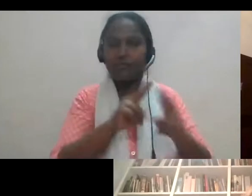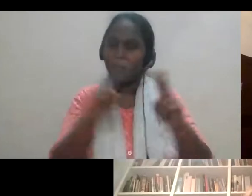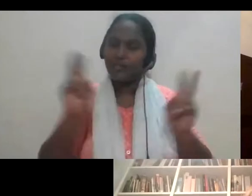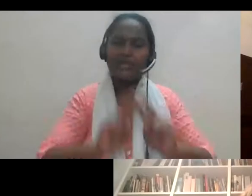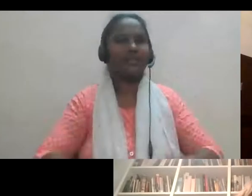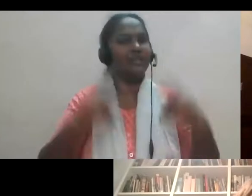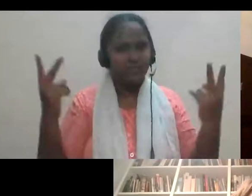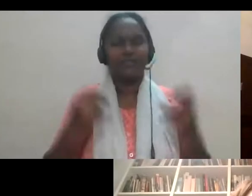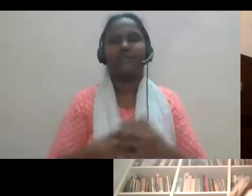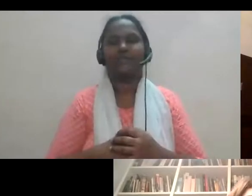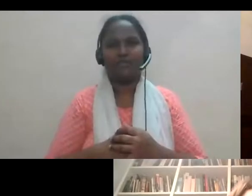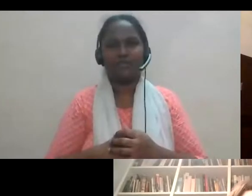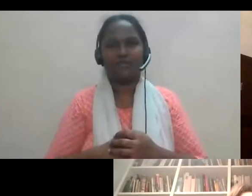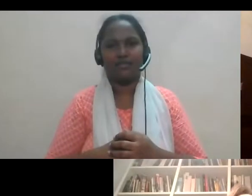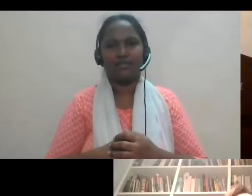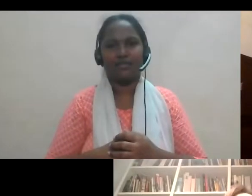different. Uh-huh. And then, see